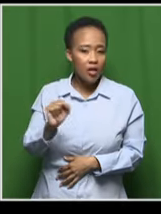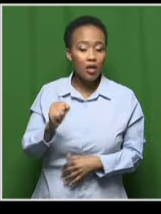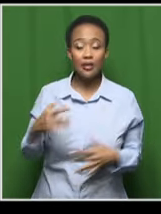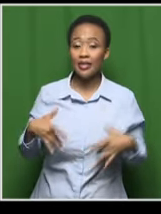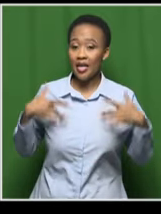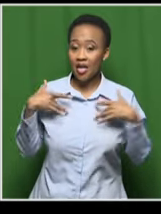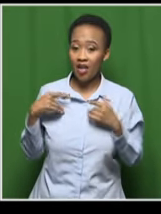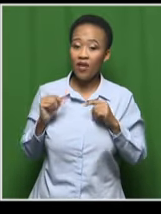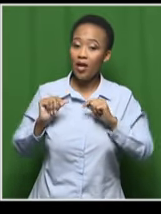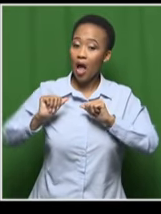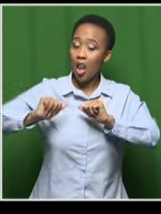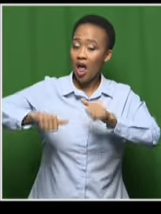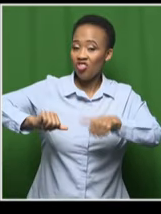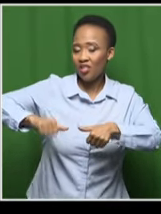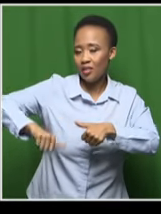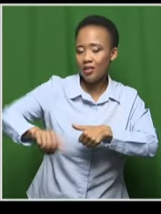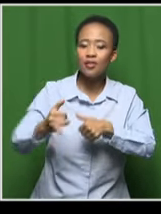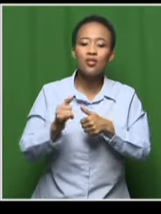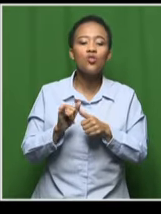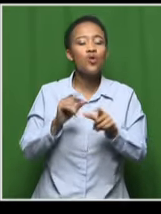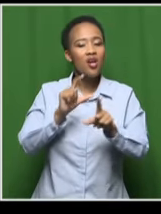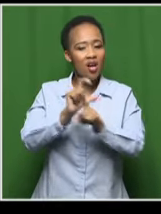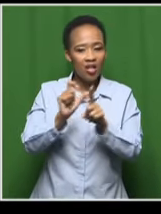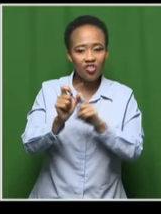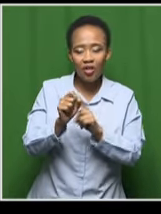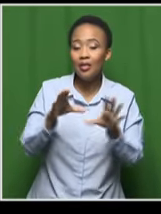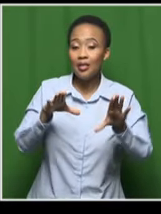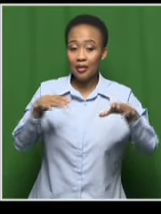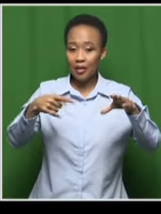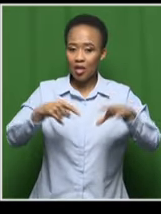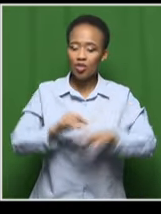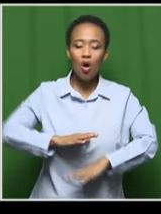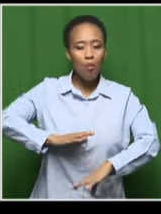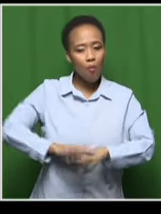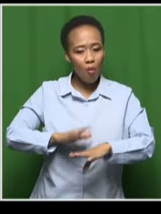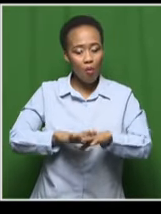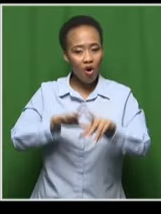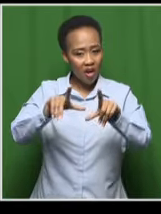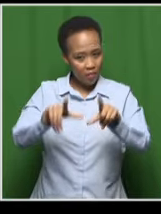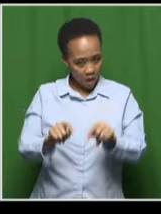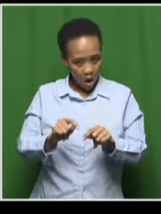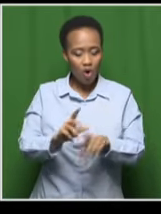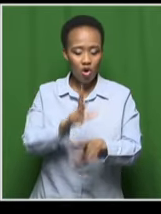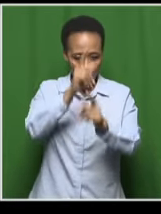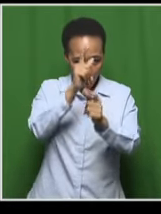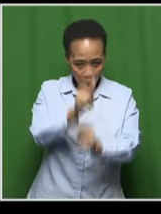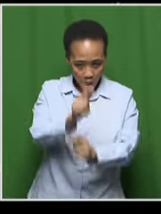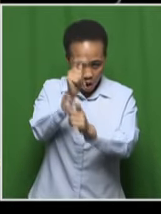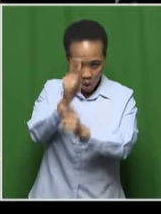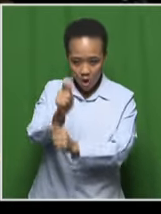legends in the creative and cultural sectors, will honor more Cape Town musos in the coming